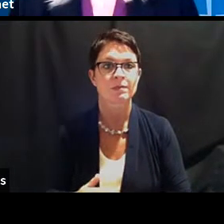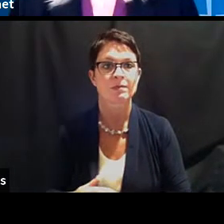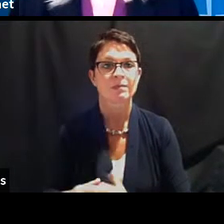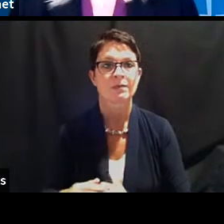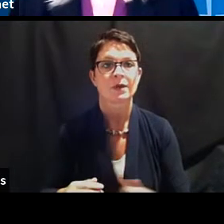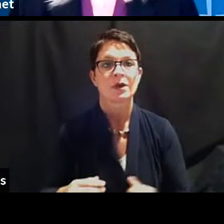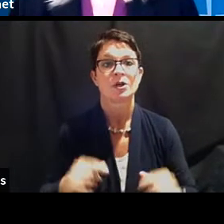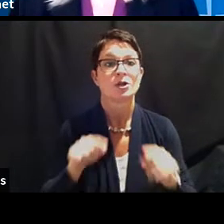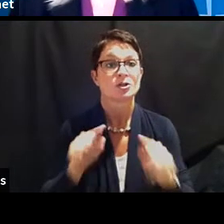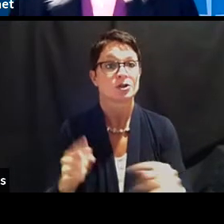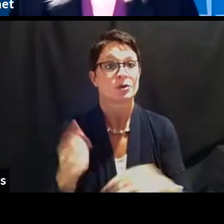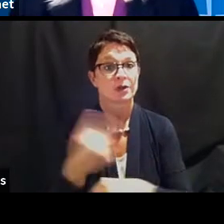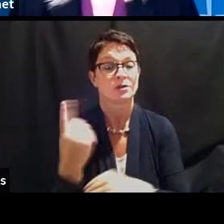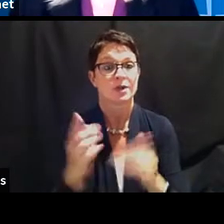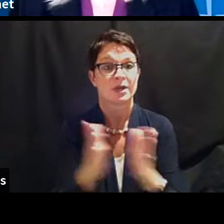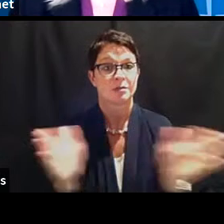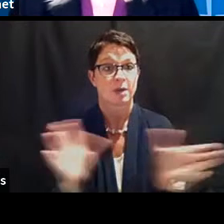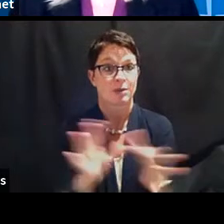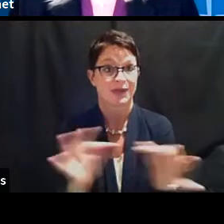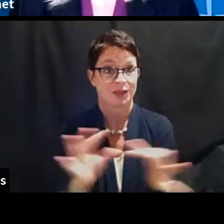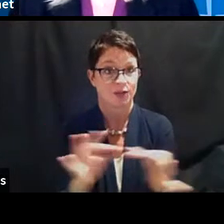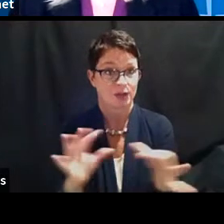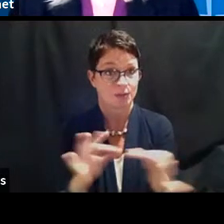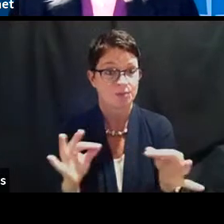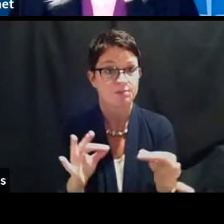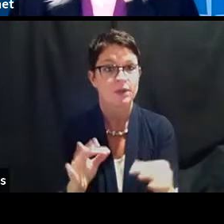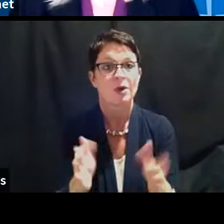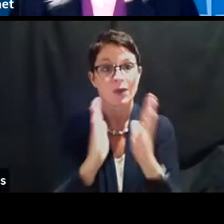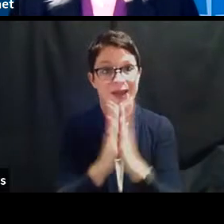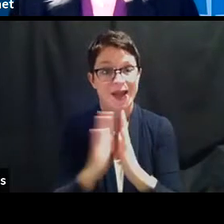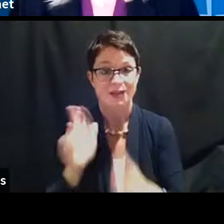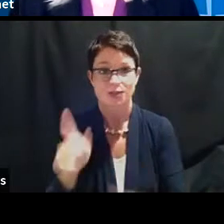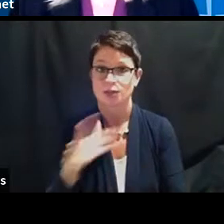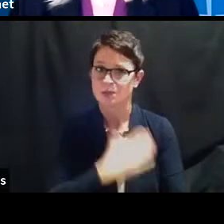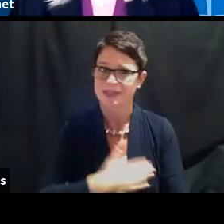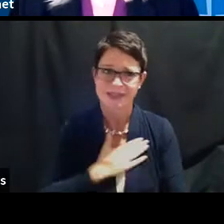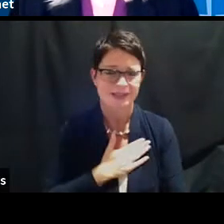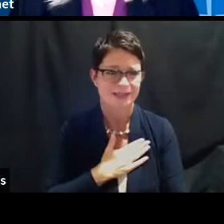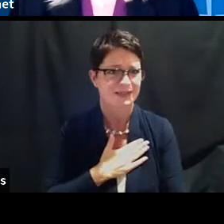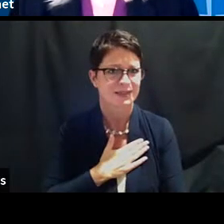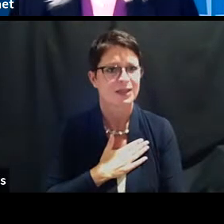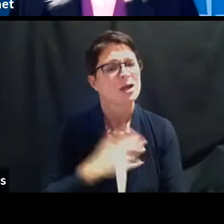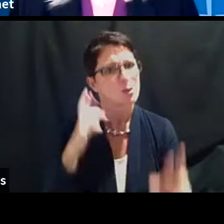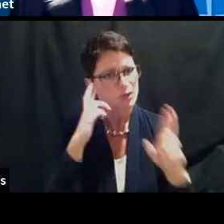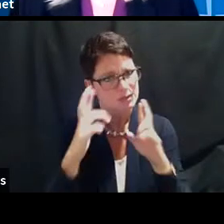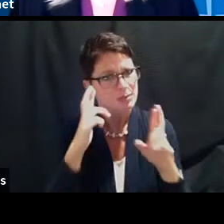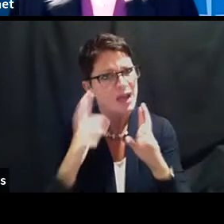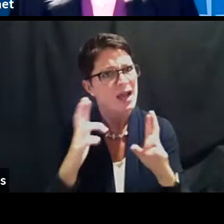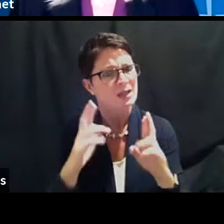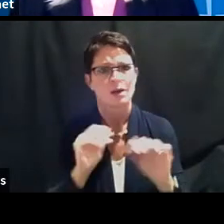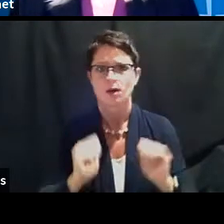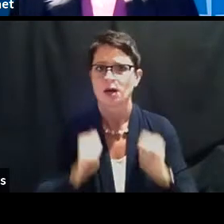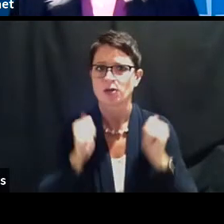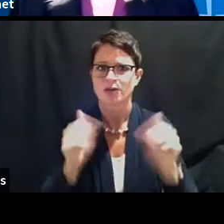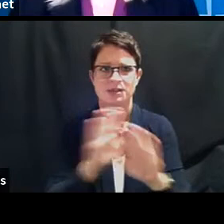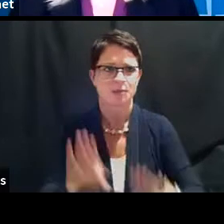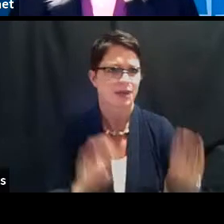During this public hearing, we ask that speakers refrain from demonstrating aggressive